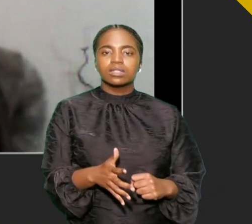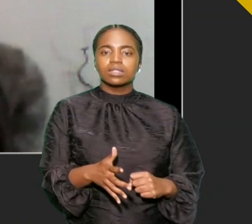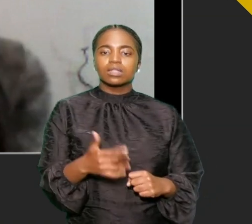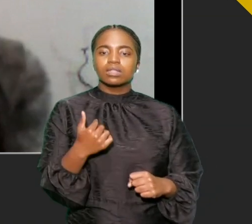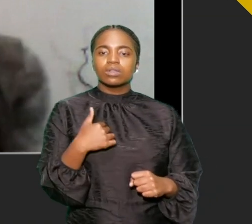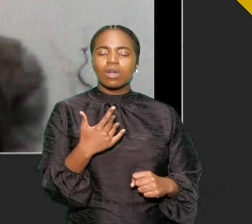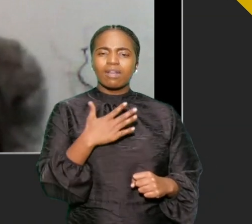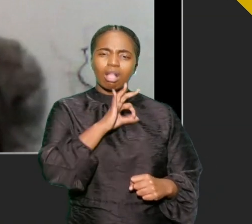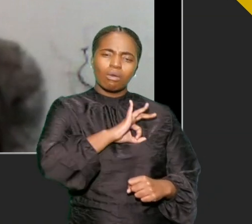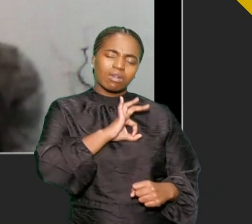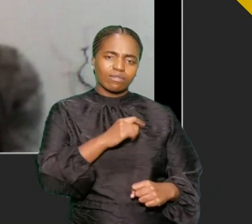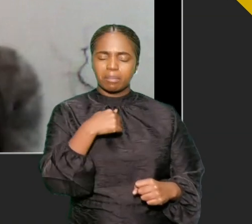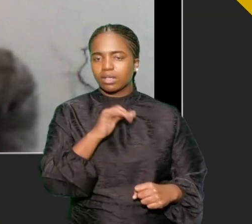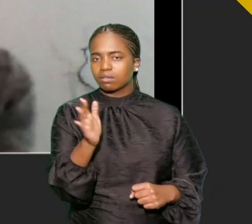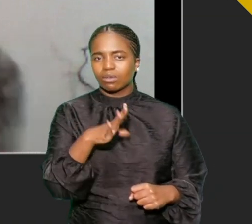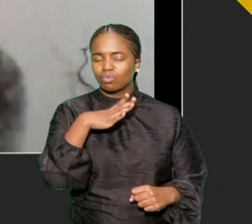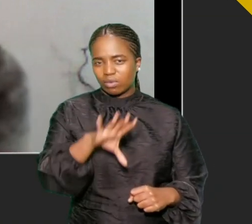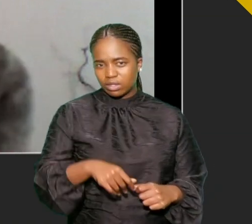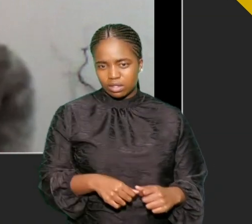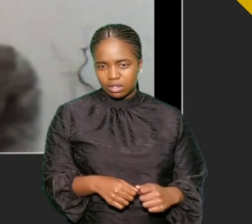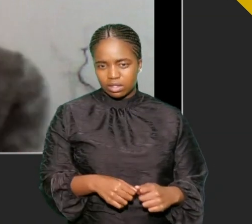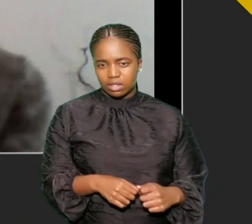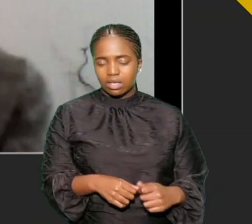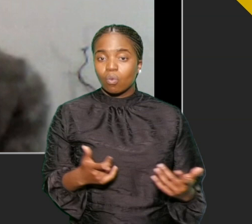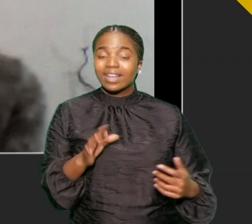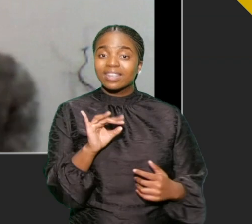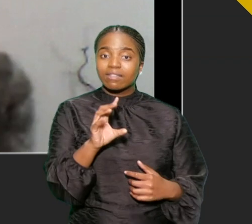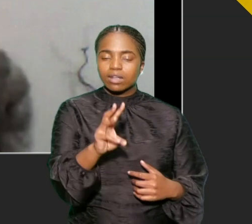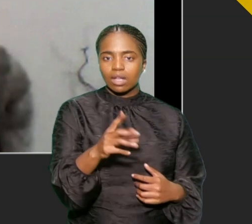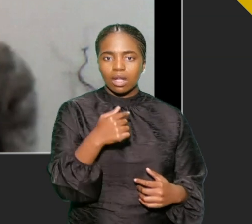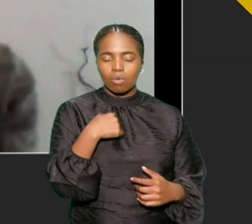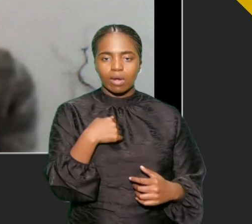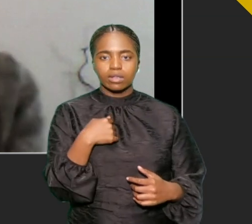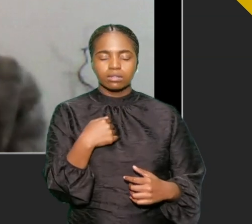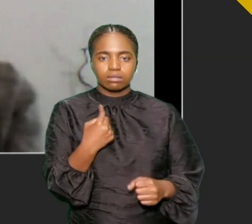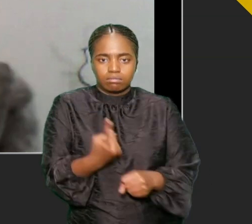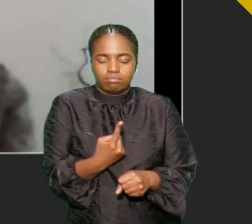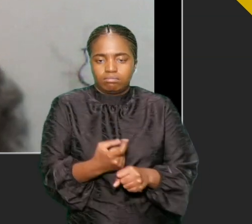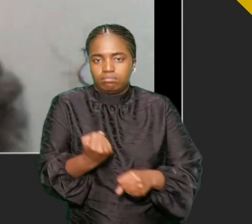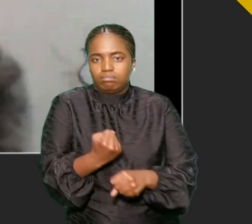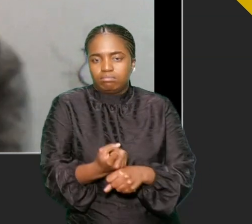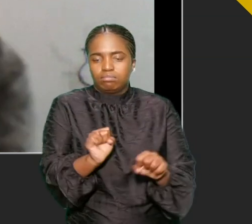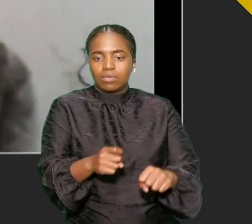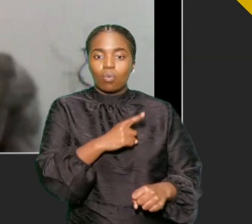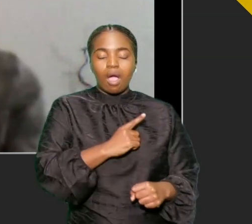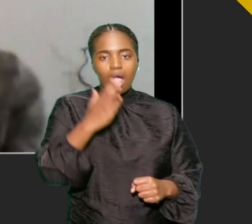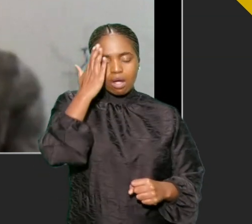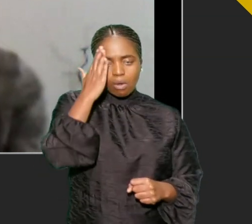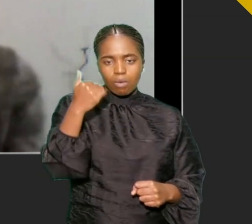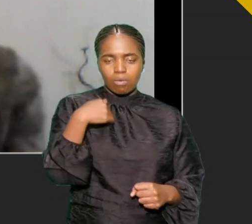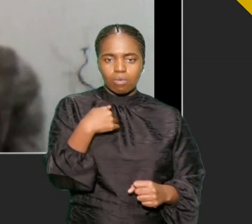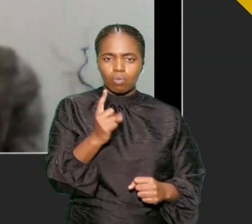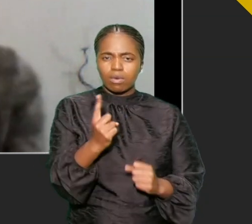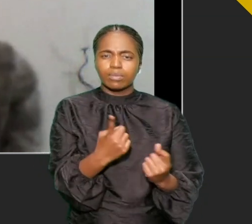feel sorry about me. Instead, I want to pray every day. I want to celebrate every minute. So that I know what I'm fighting